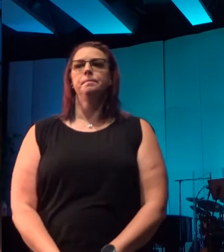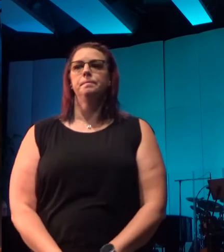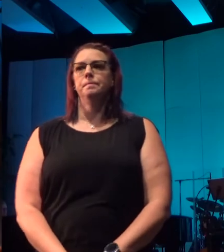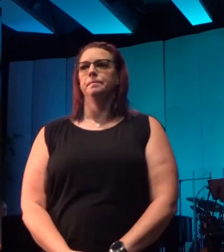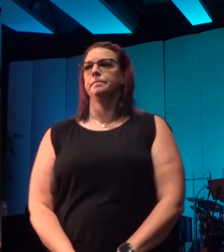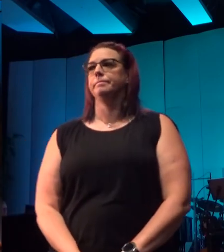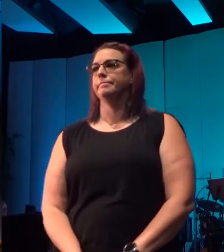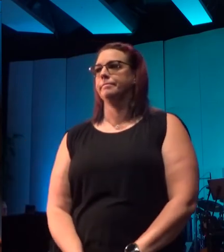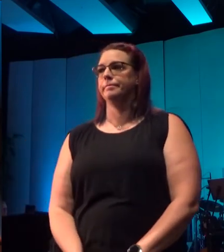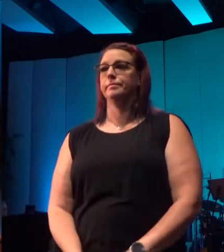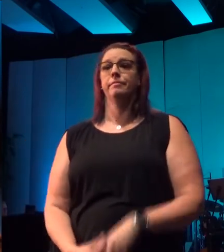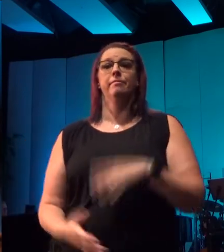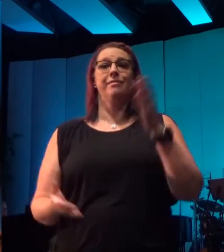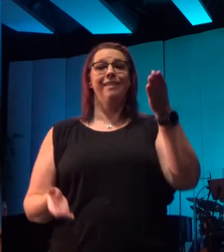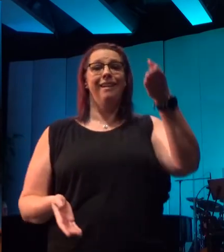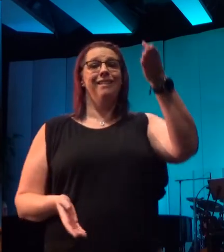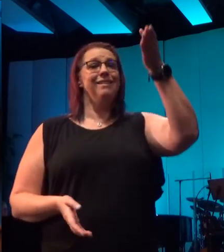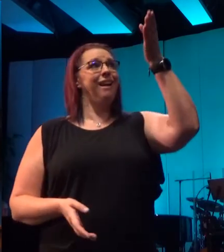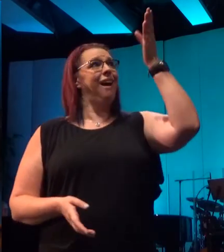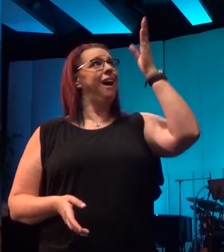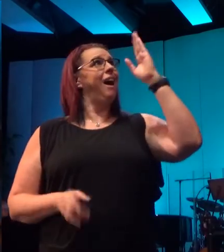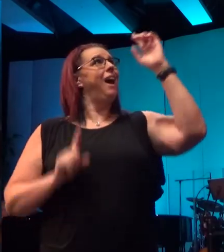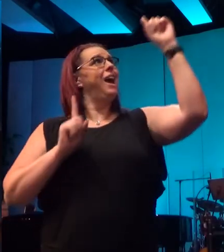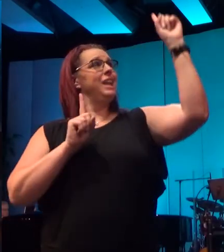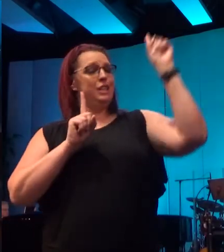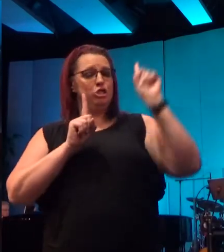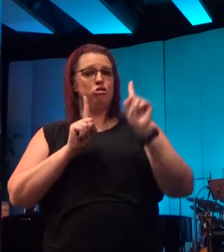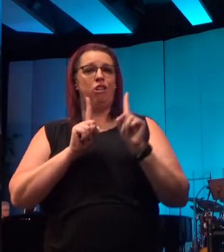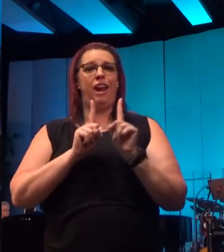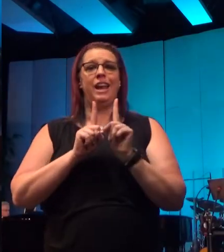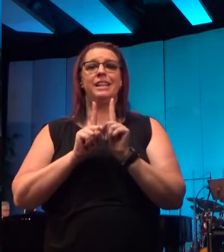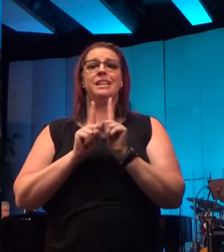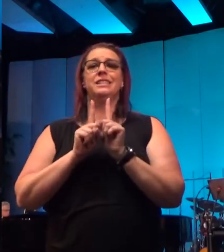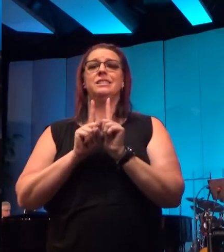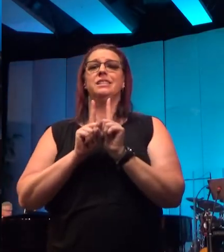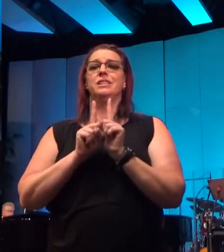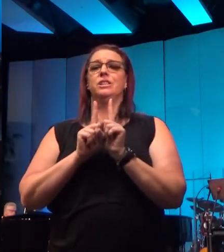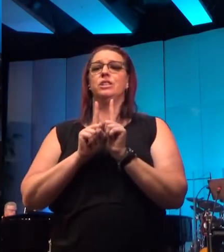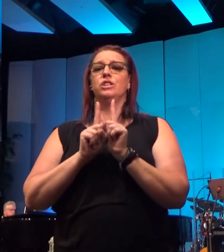God is right here where I am.